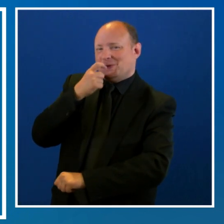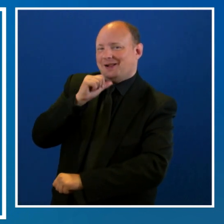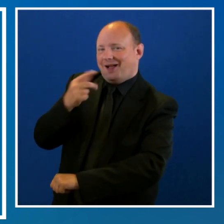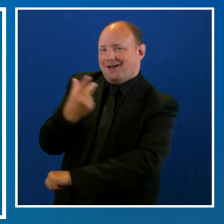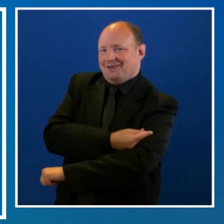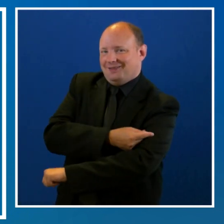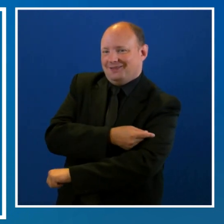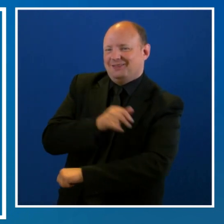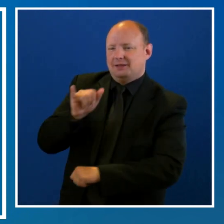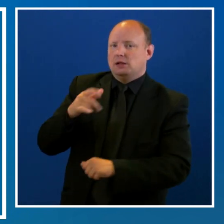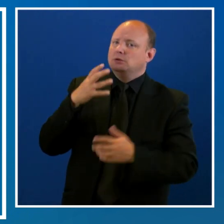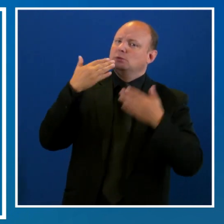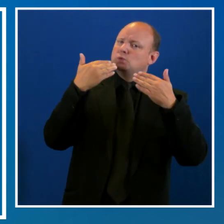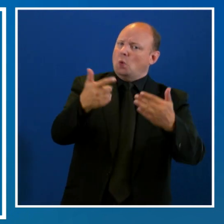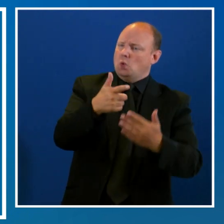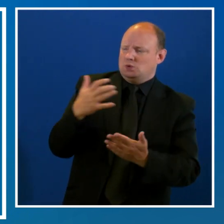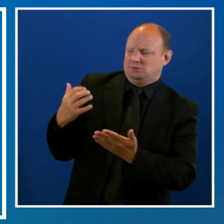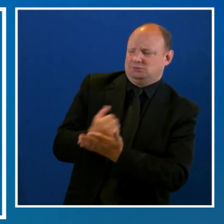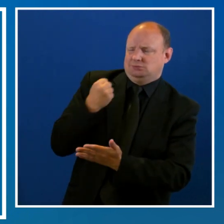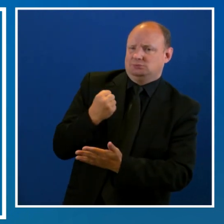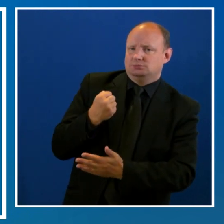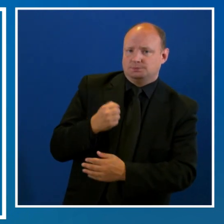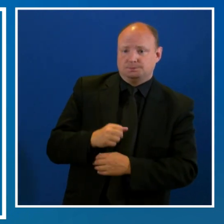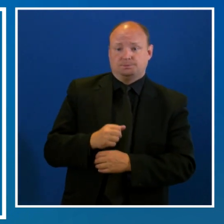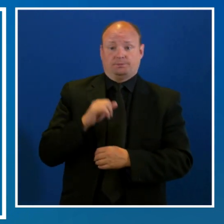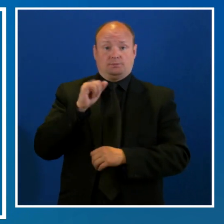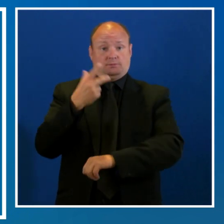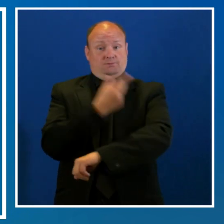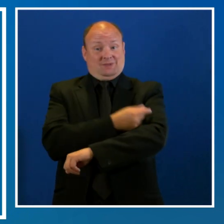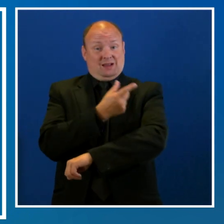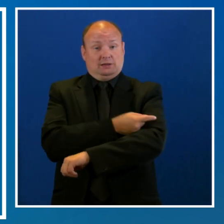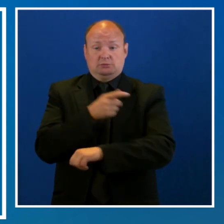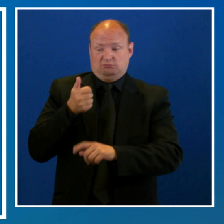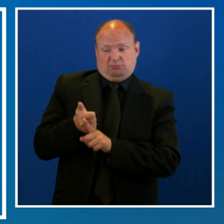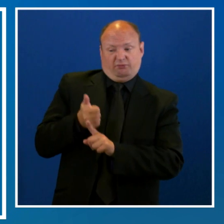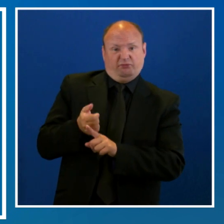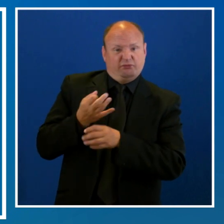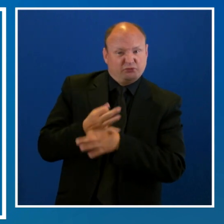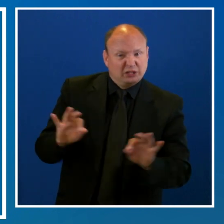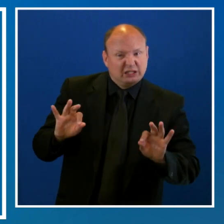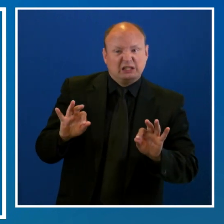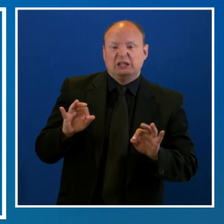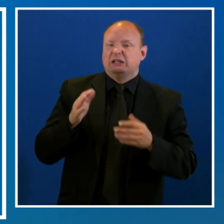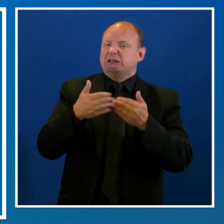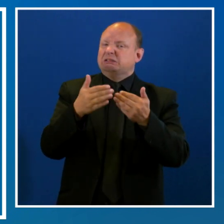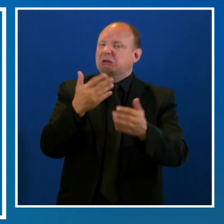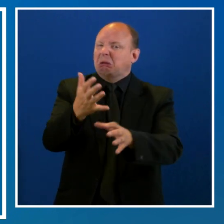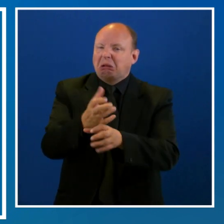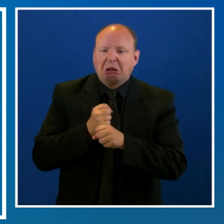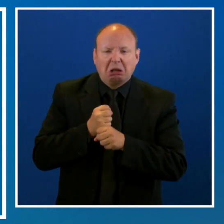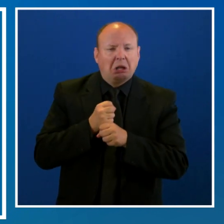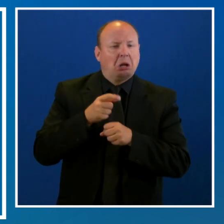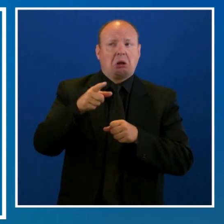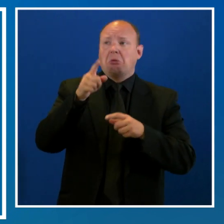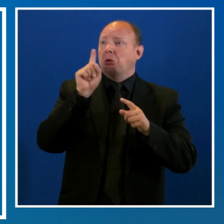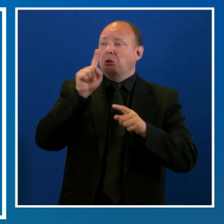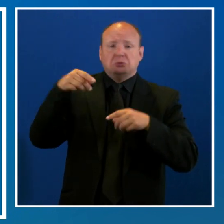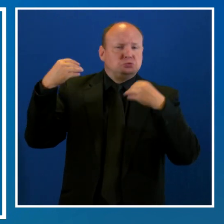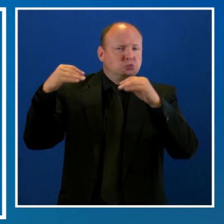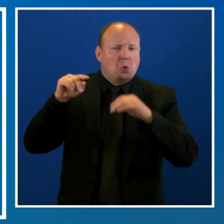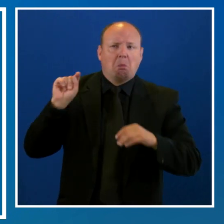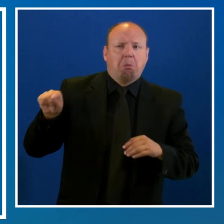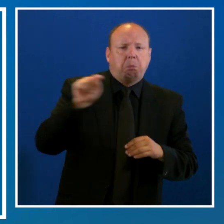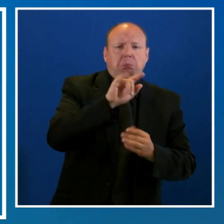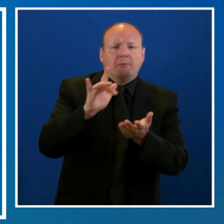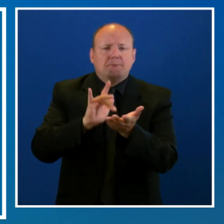is the time. The vaccine is free and widely available at local pharmacies and medical offices.